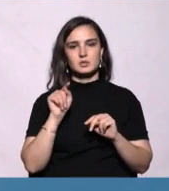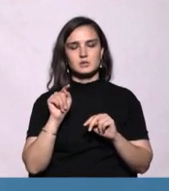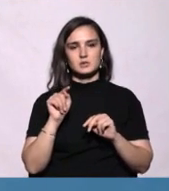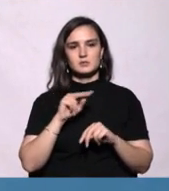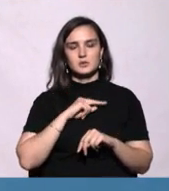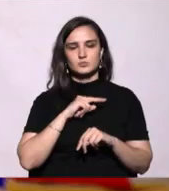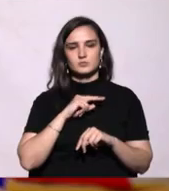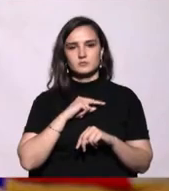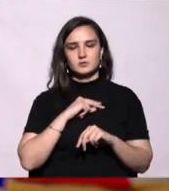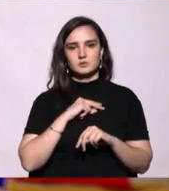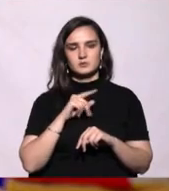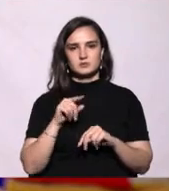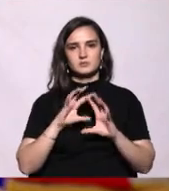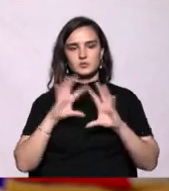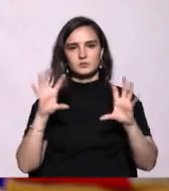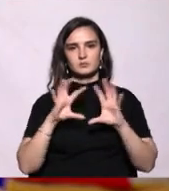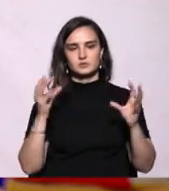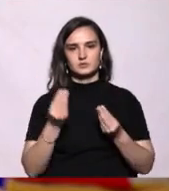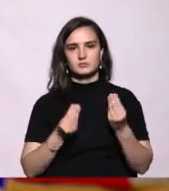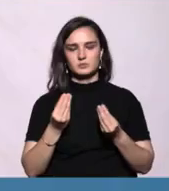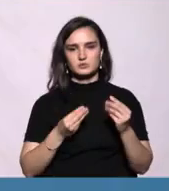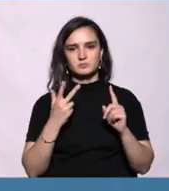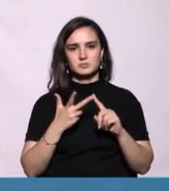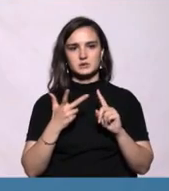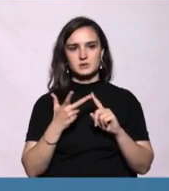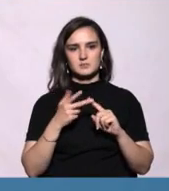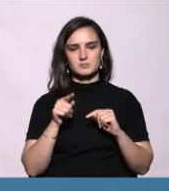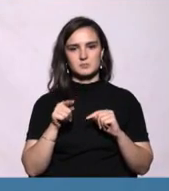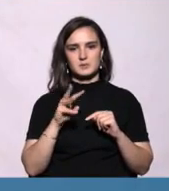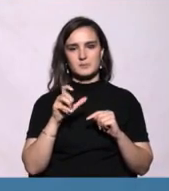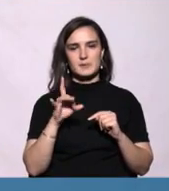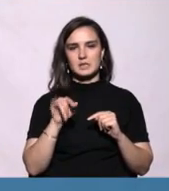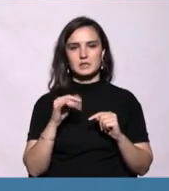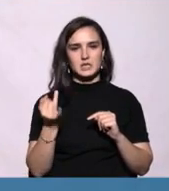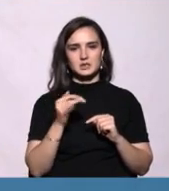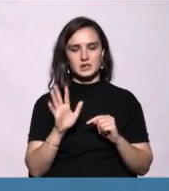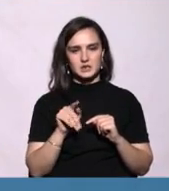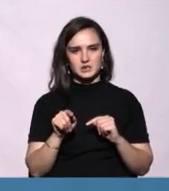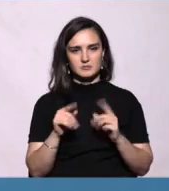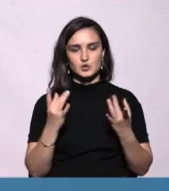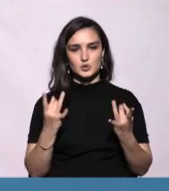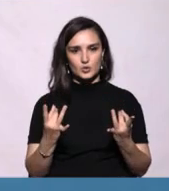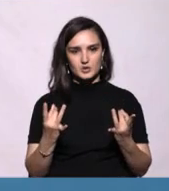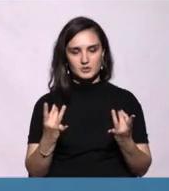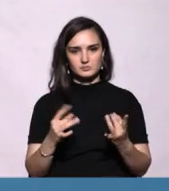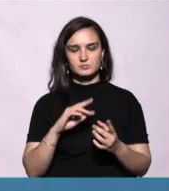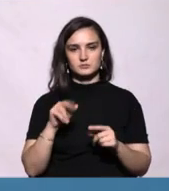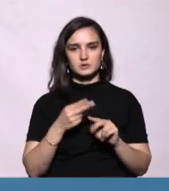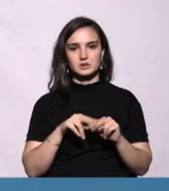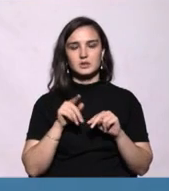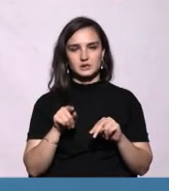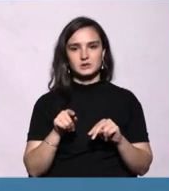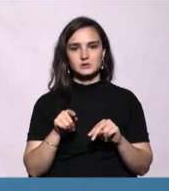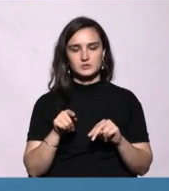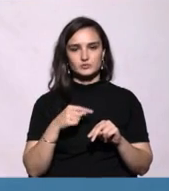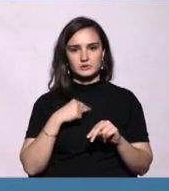loves to play volleyball. And, number three, Mary is not interested in yoga. That's false